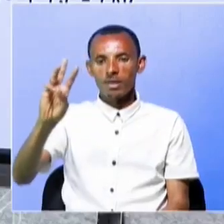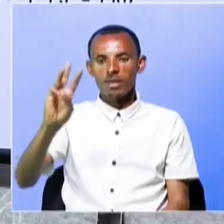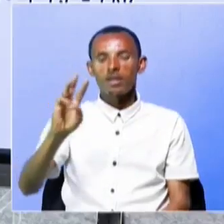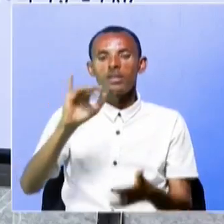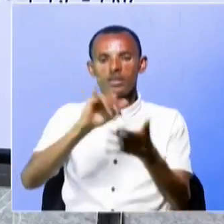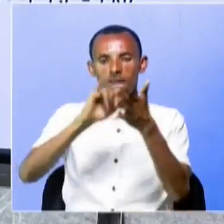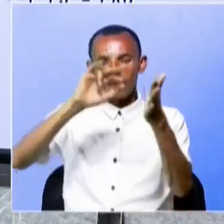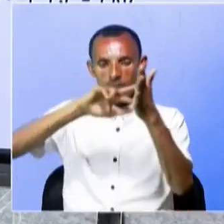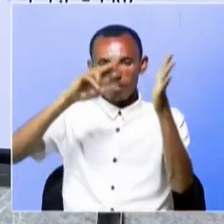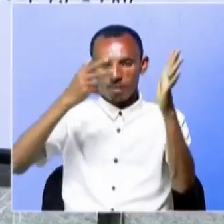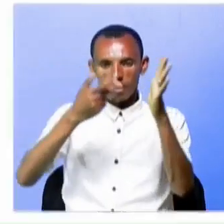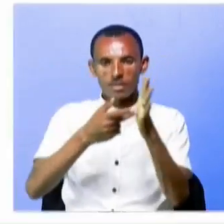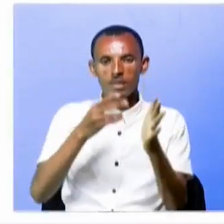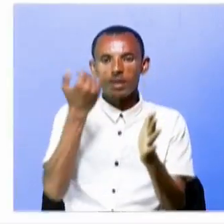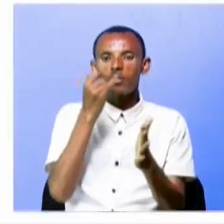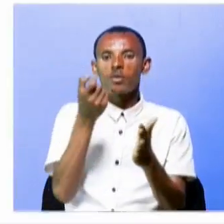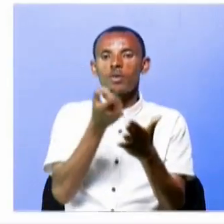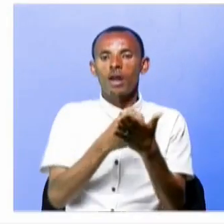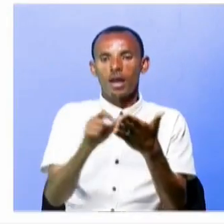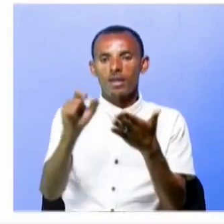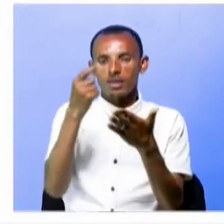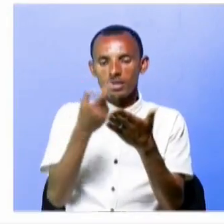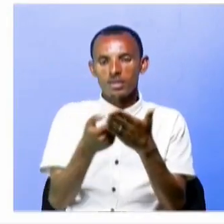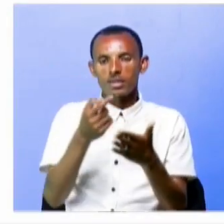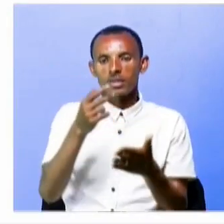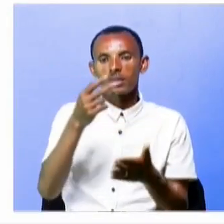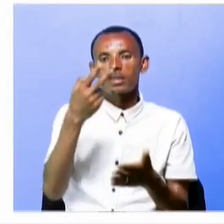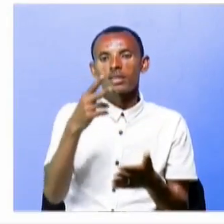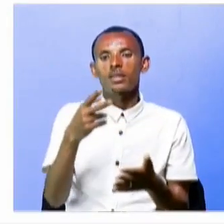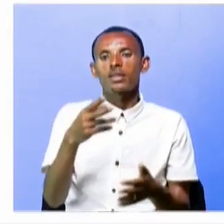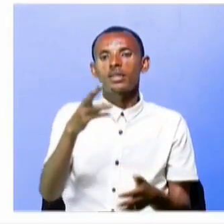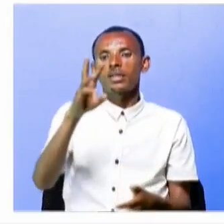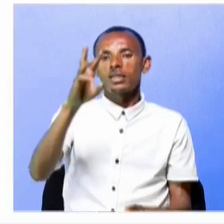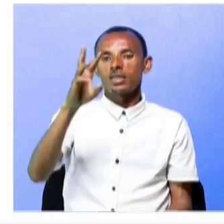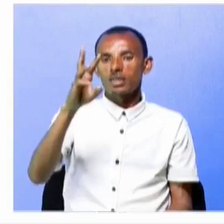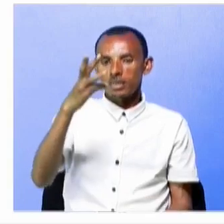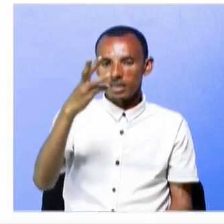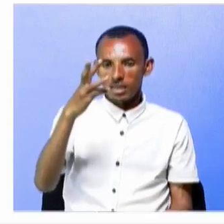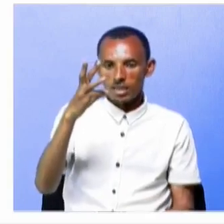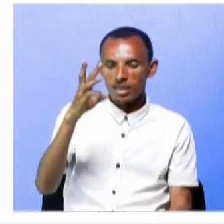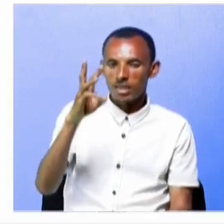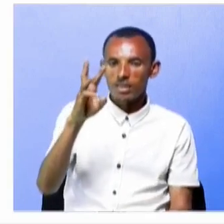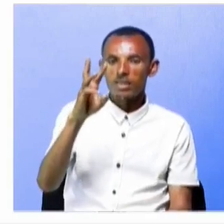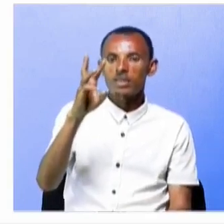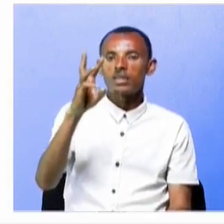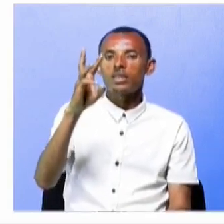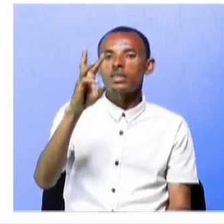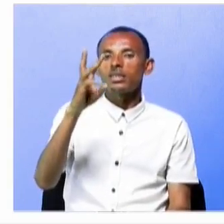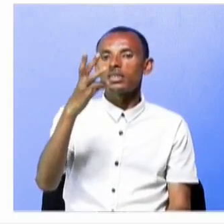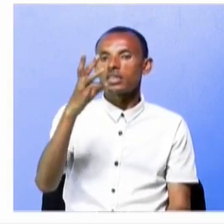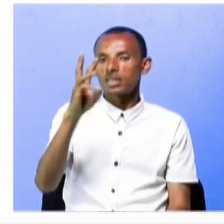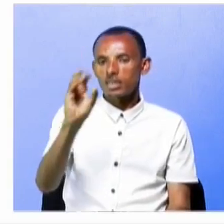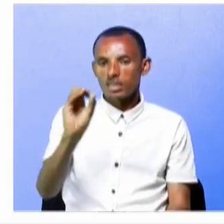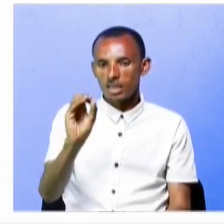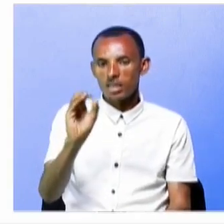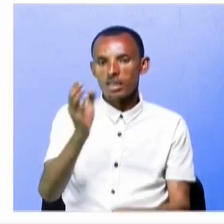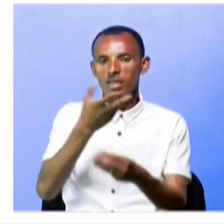That means if you write this thing 60 by 72